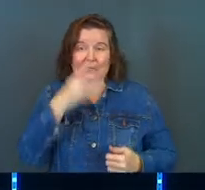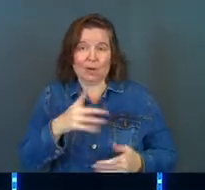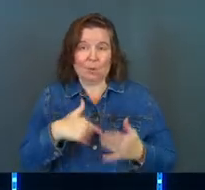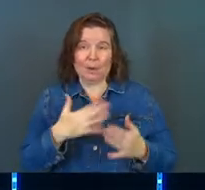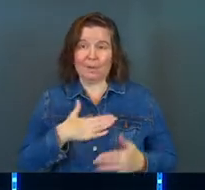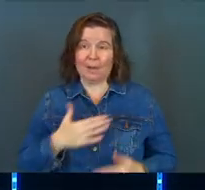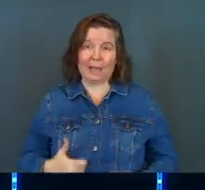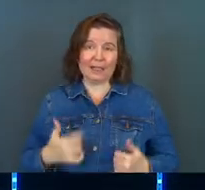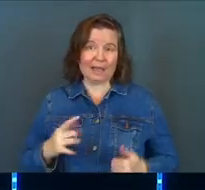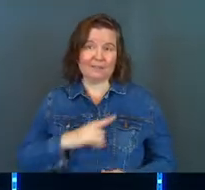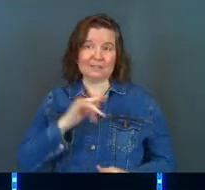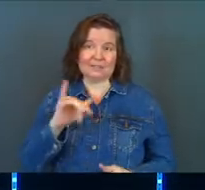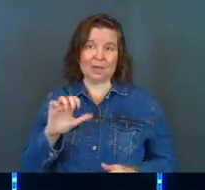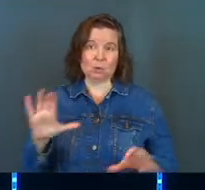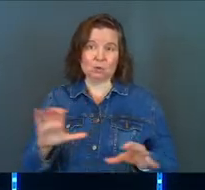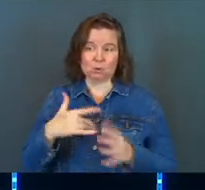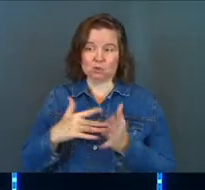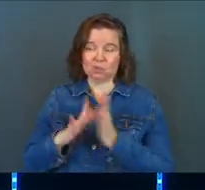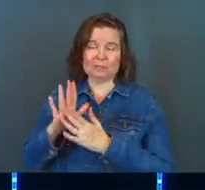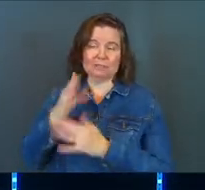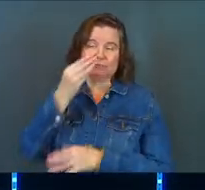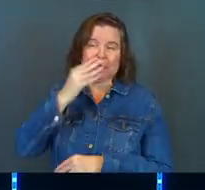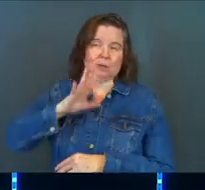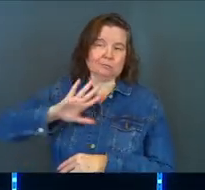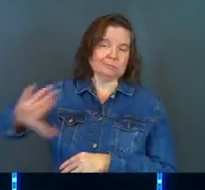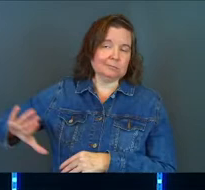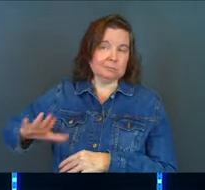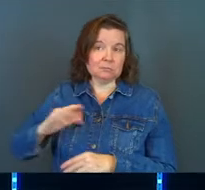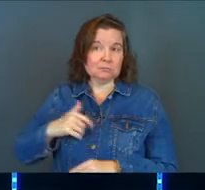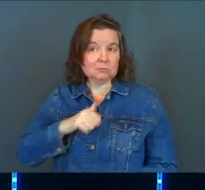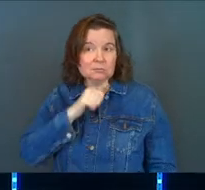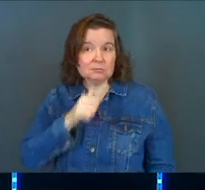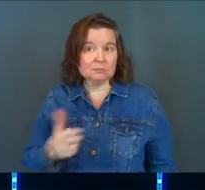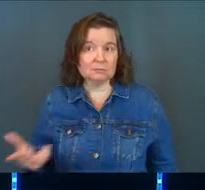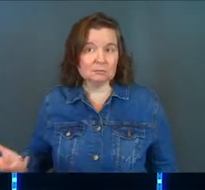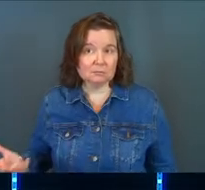care what my lifestyle was doing to Jesus at all. Just didn't care.